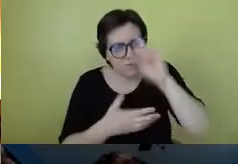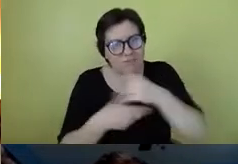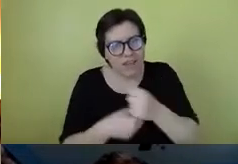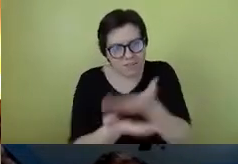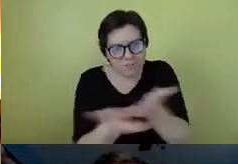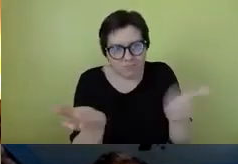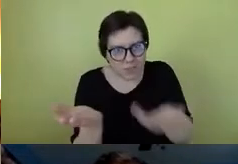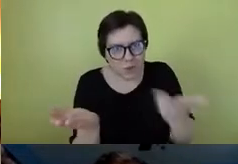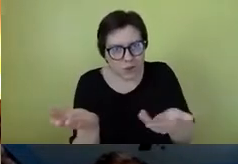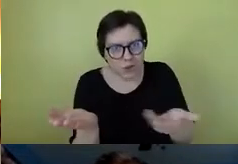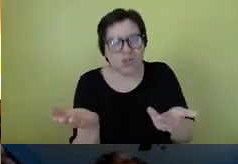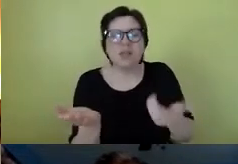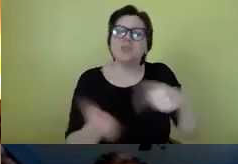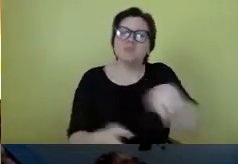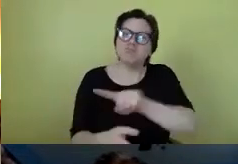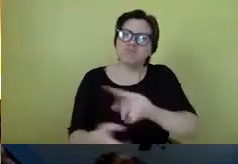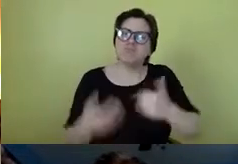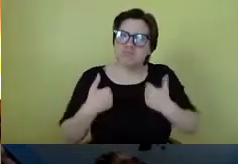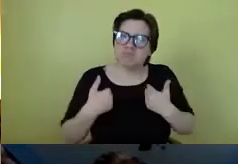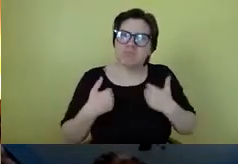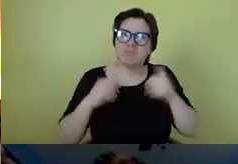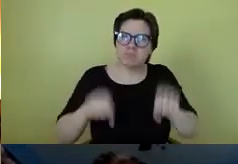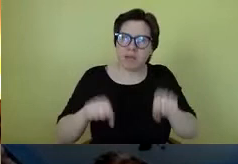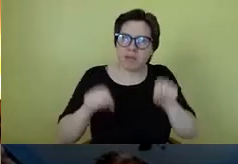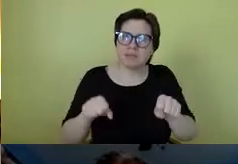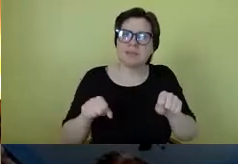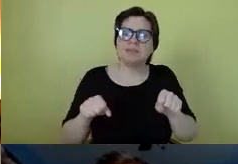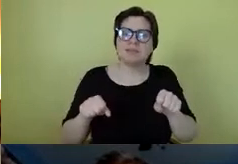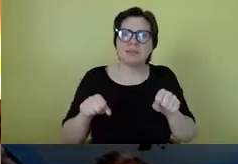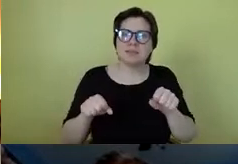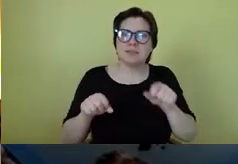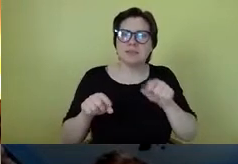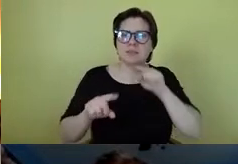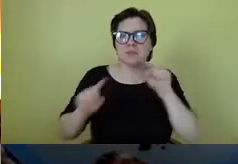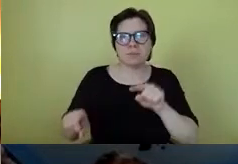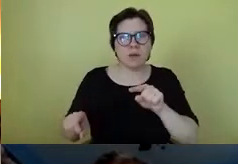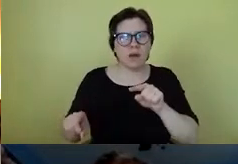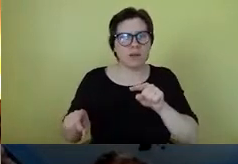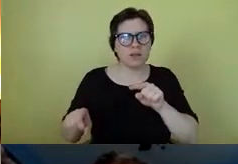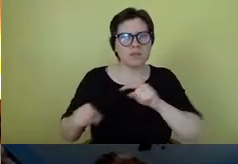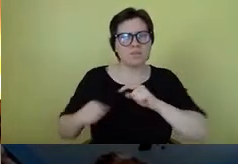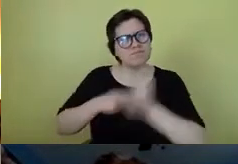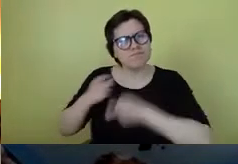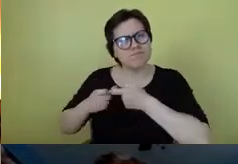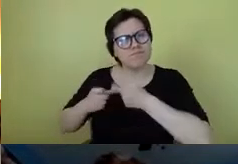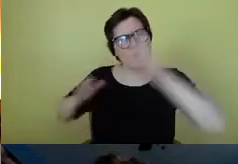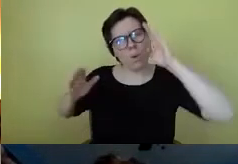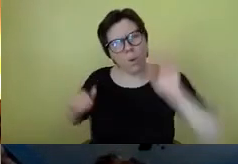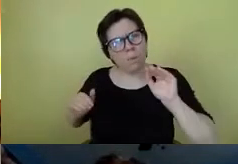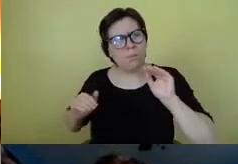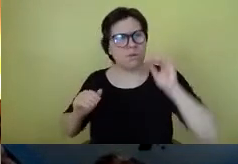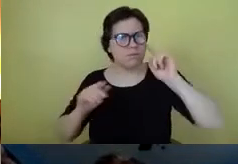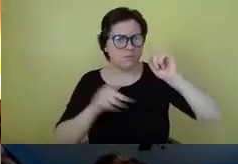you have the capacity to respond generously with hope and with faith.